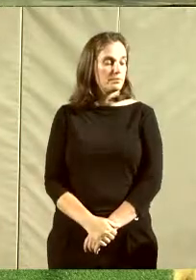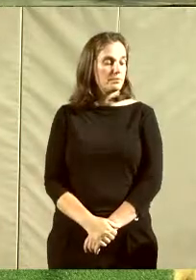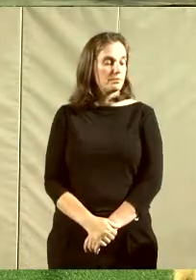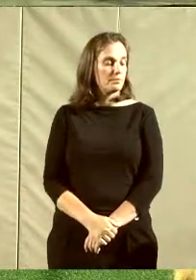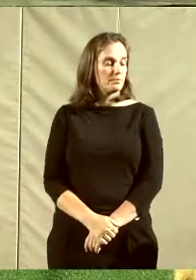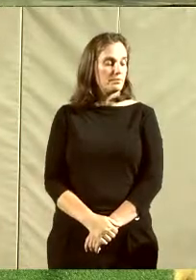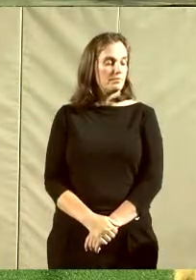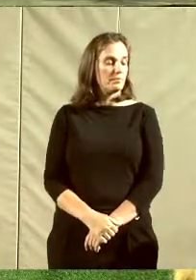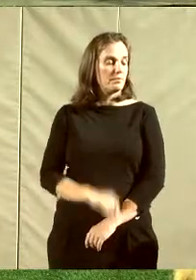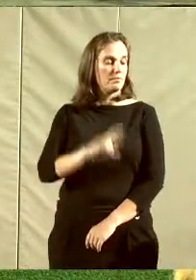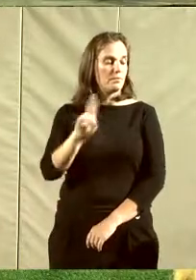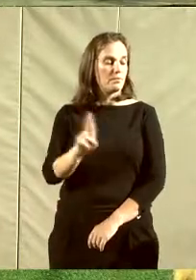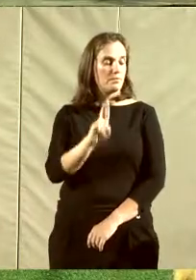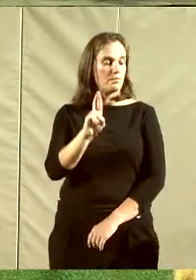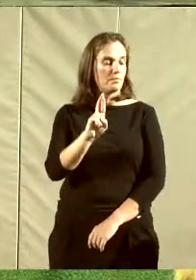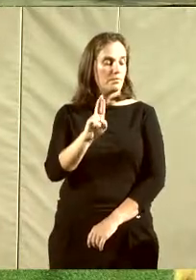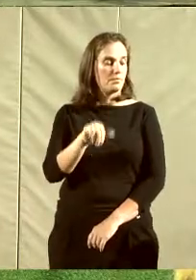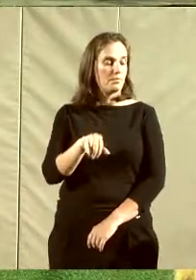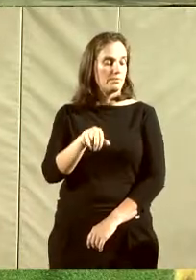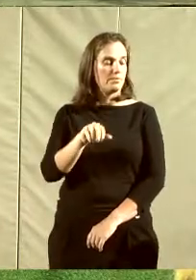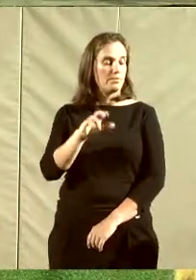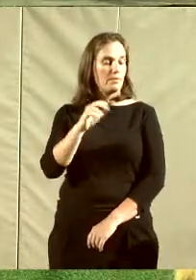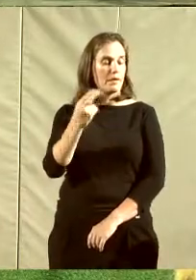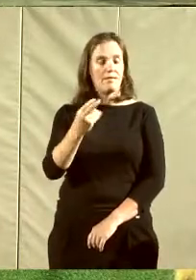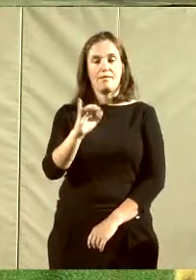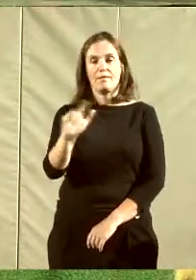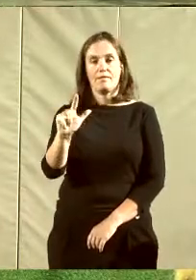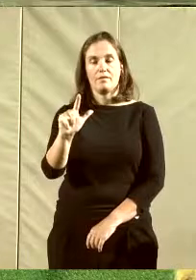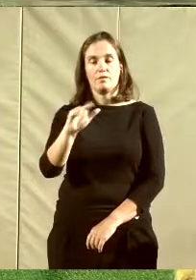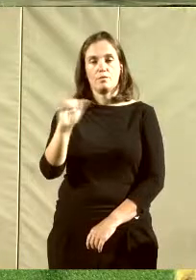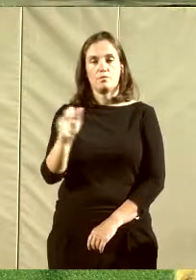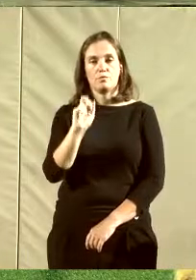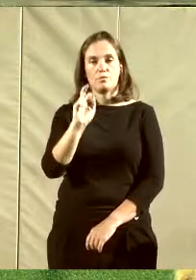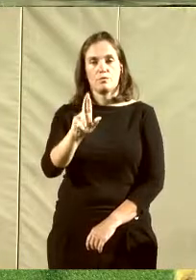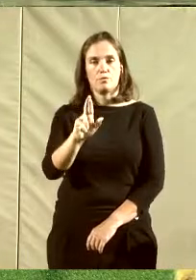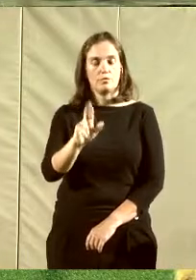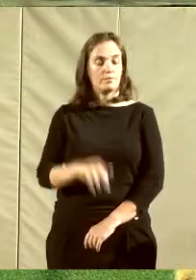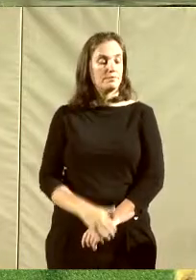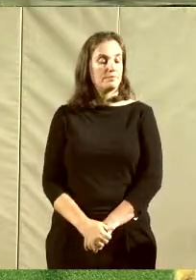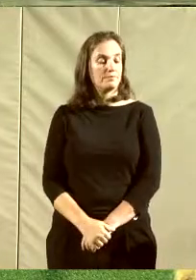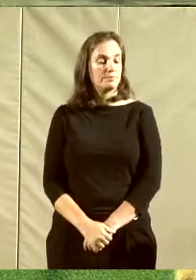Rayco Alfonso Hill Jr.